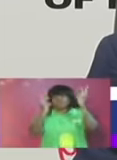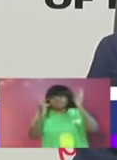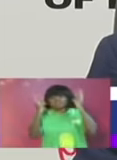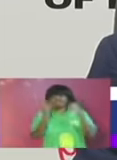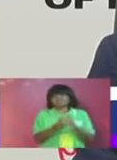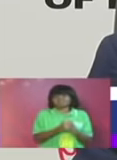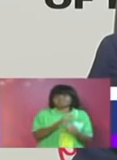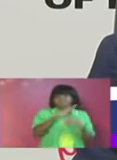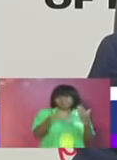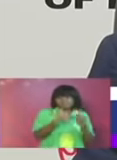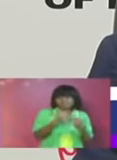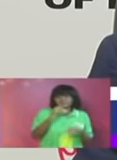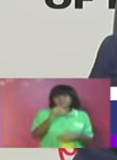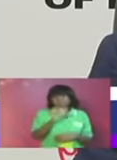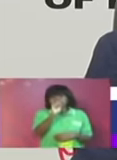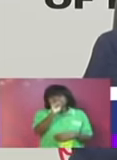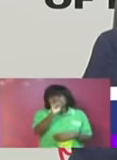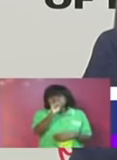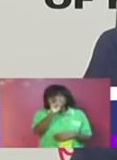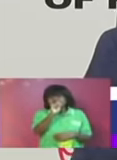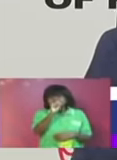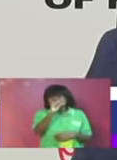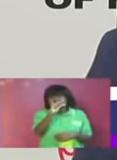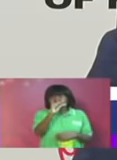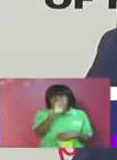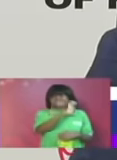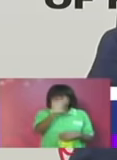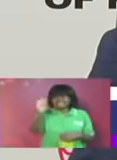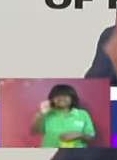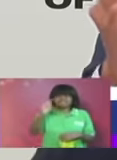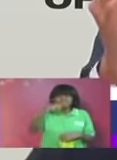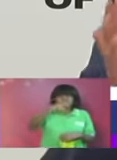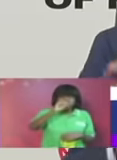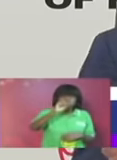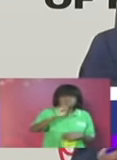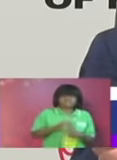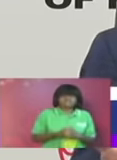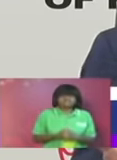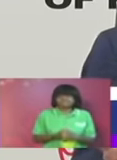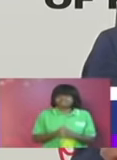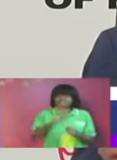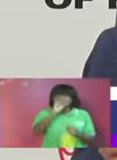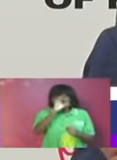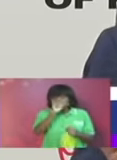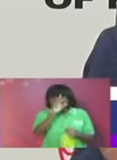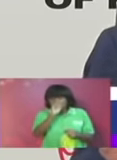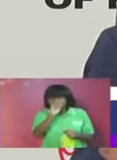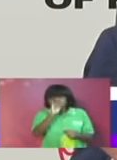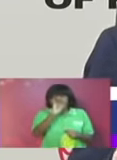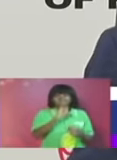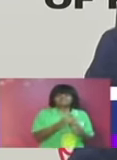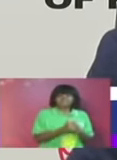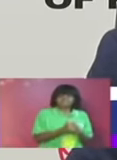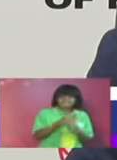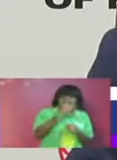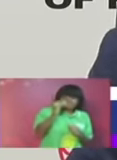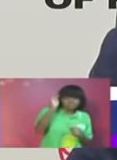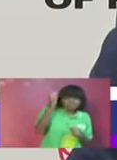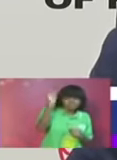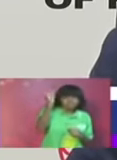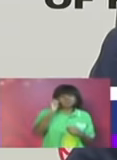East, Caroni, Victoria, and Tobago. If we can get these 4 counties collectively